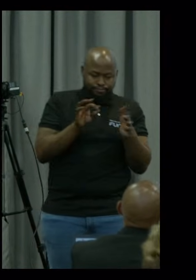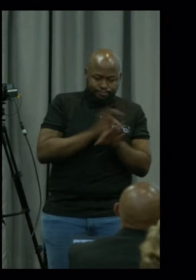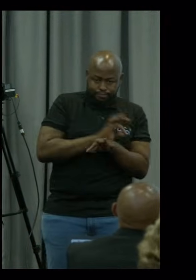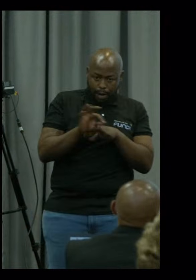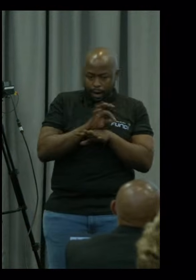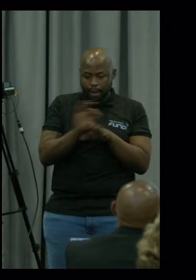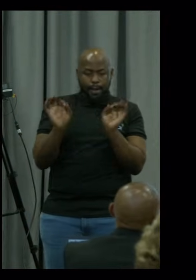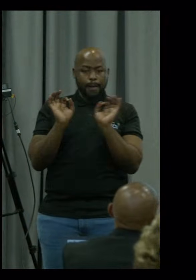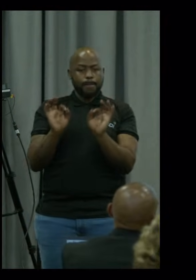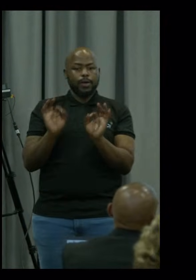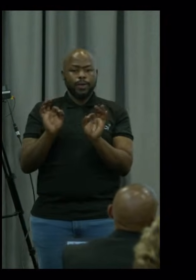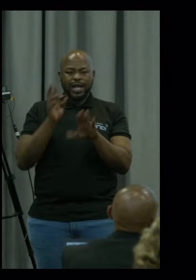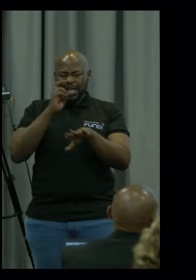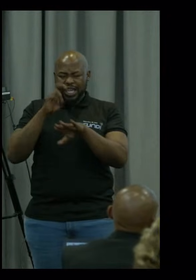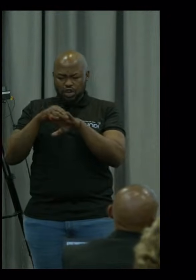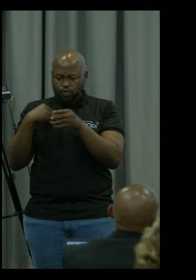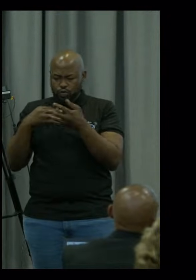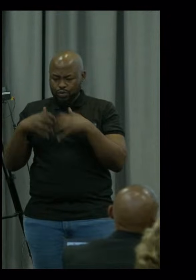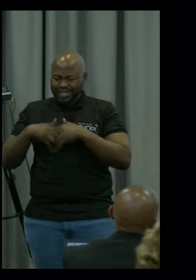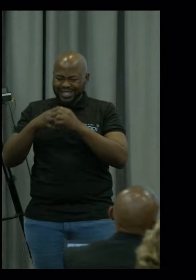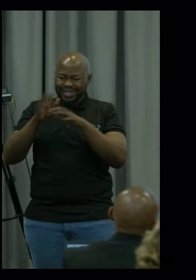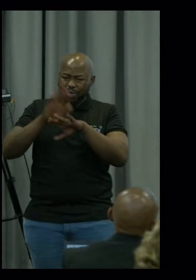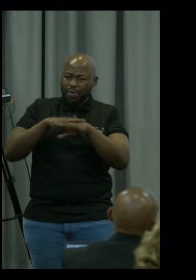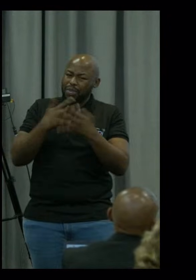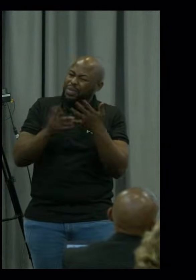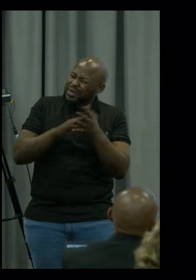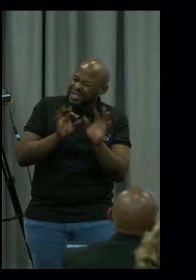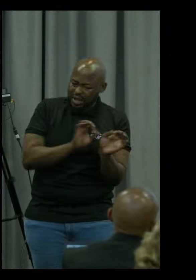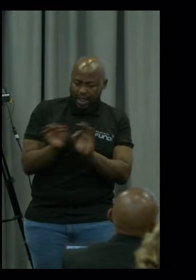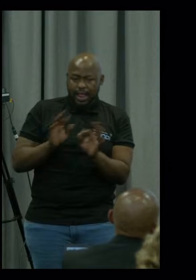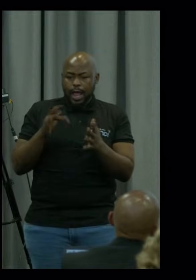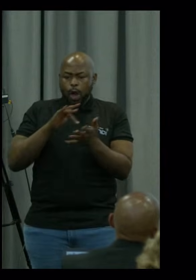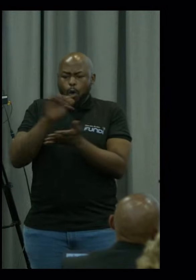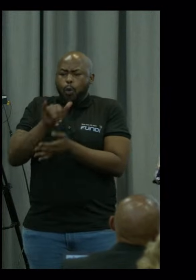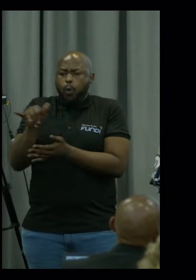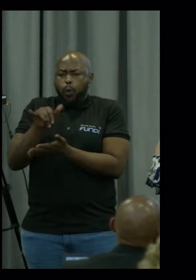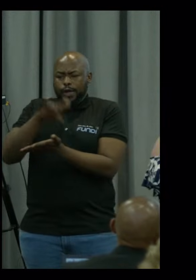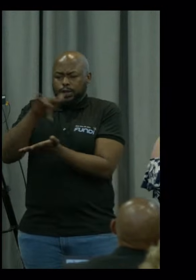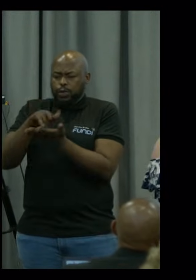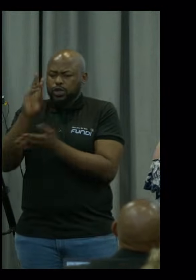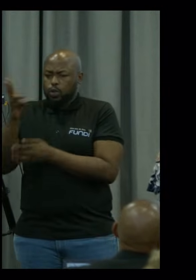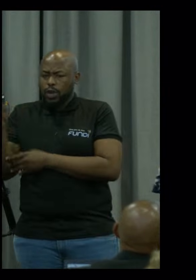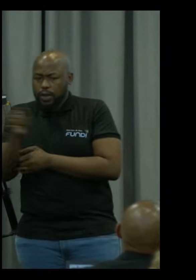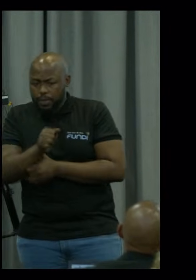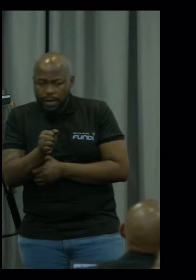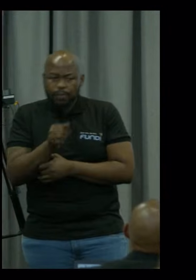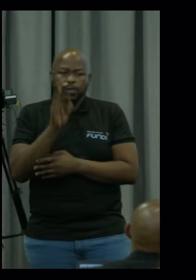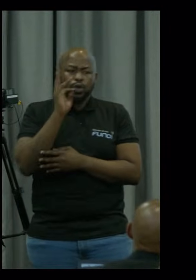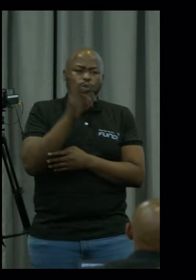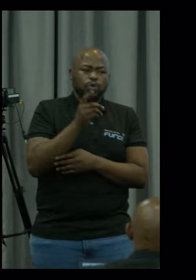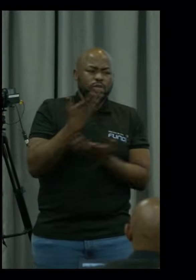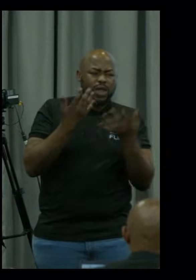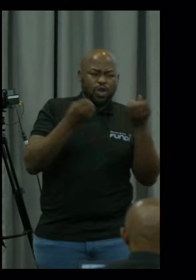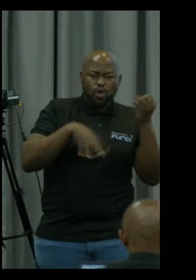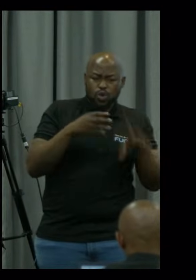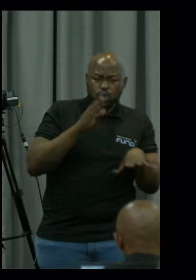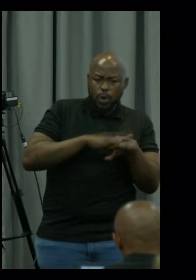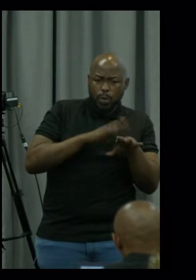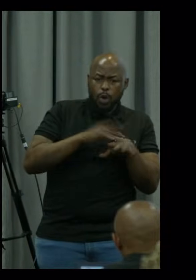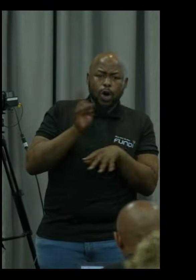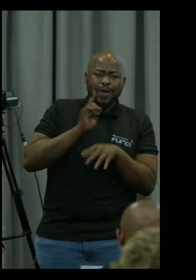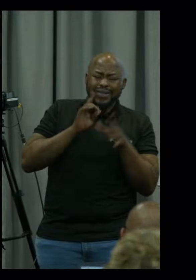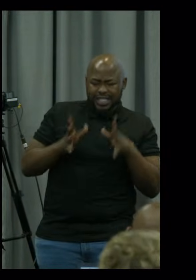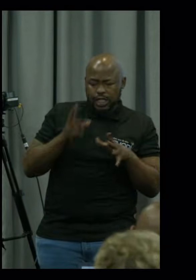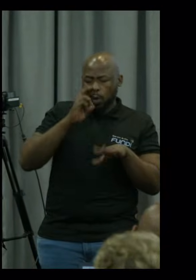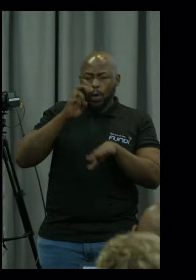to be able to do their timetabling, they need to be able to see what vacancies they're going to have, are they going to be losing any teachers, so they need to be